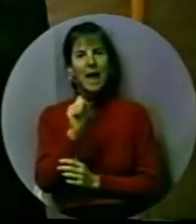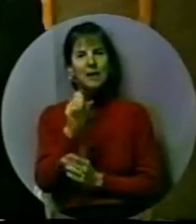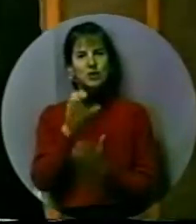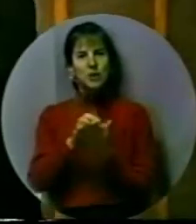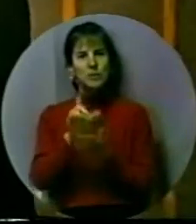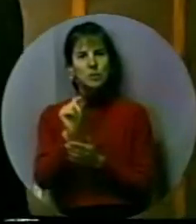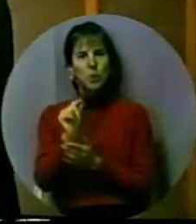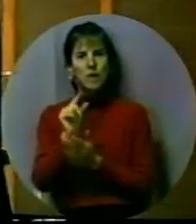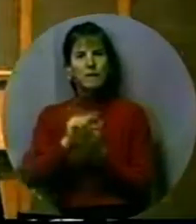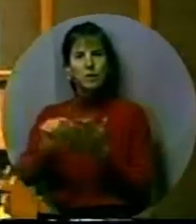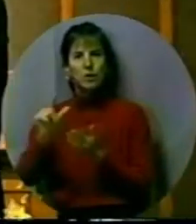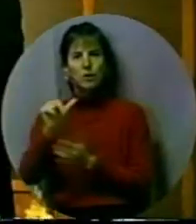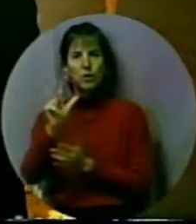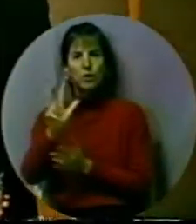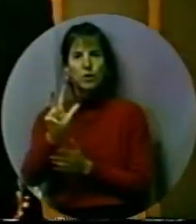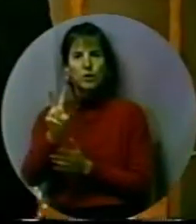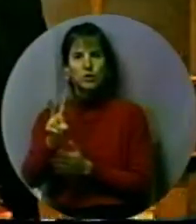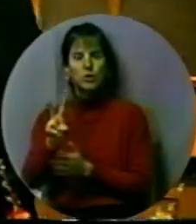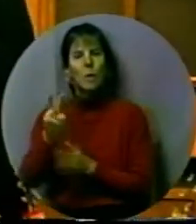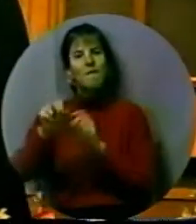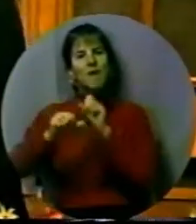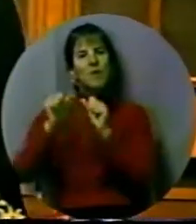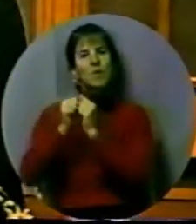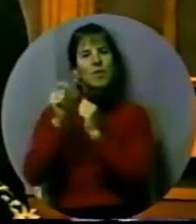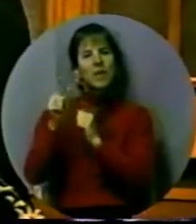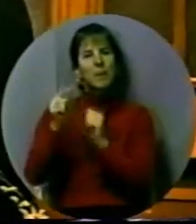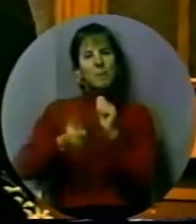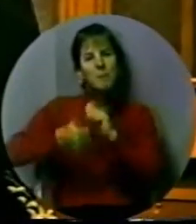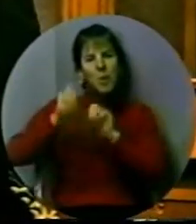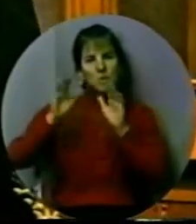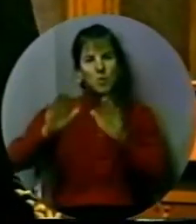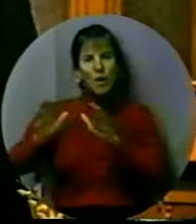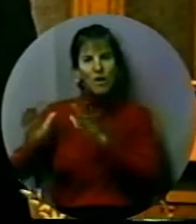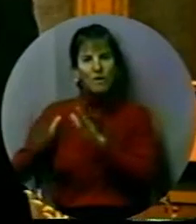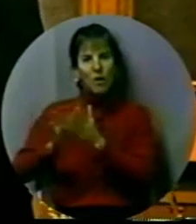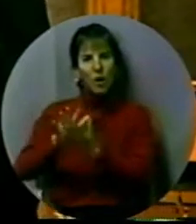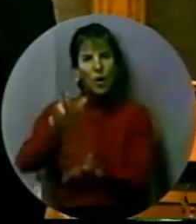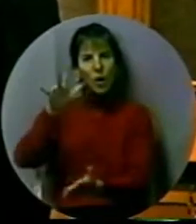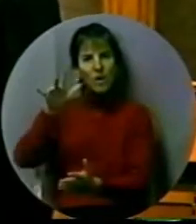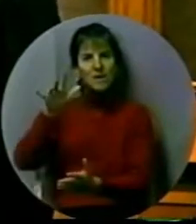20:32, fellowshipping with one of the most wonderful, glorious,